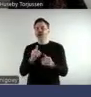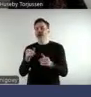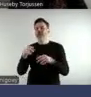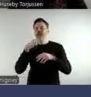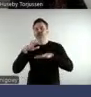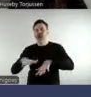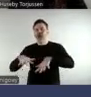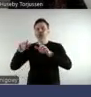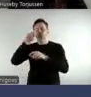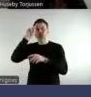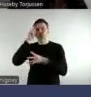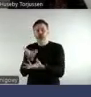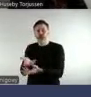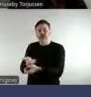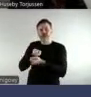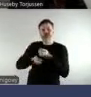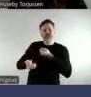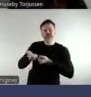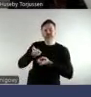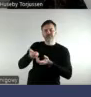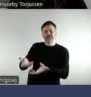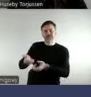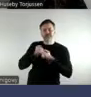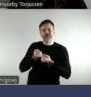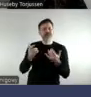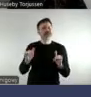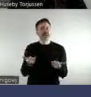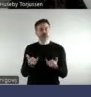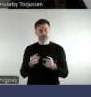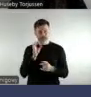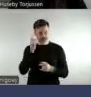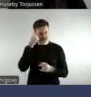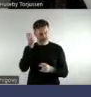if I remember correctly, there were 5 pregnant women